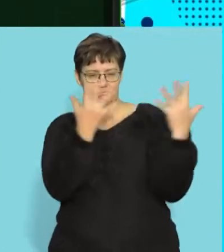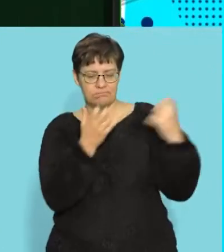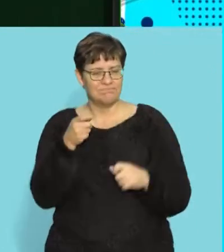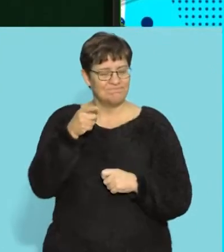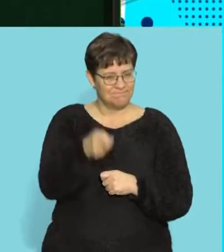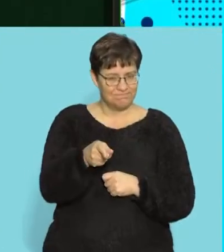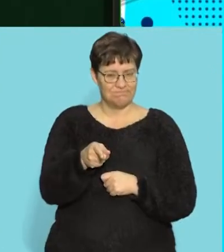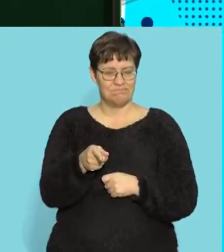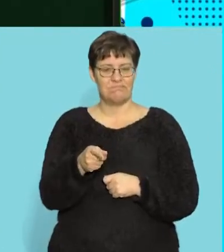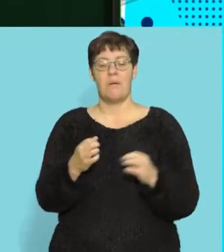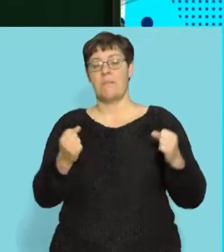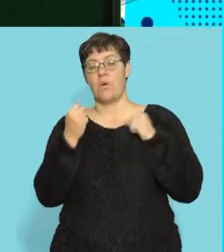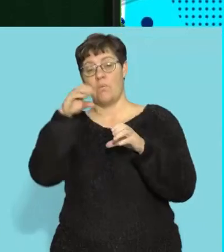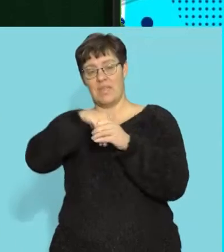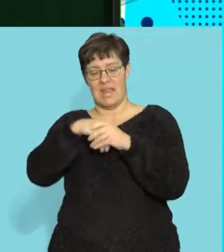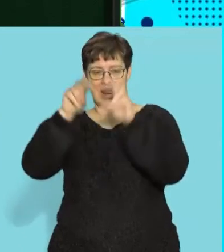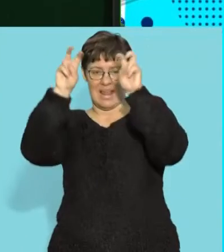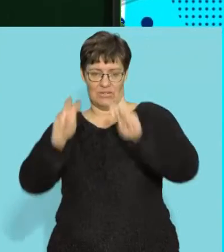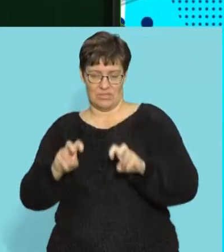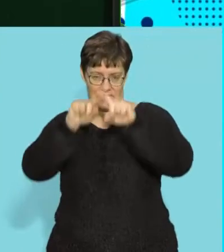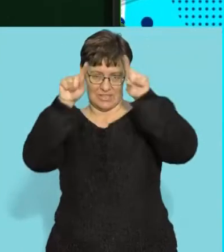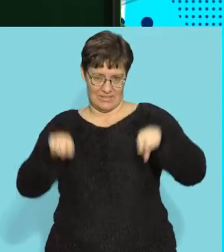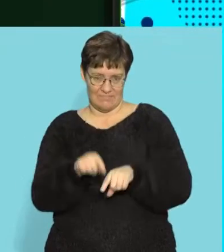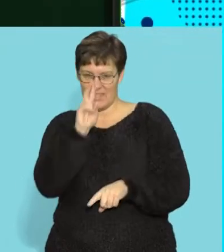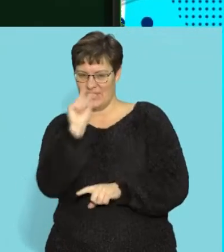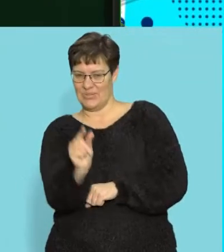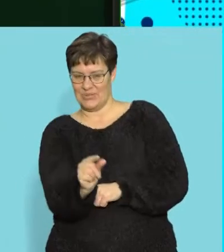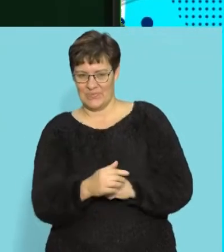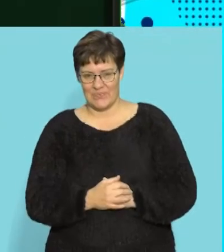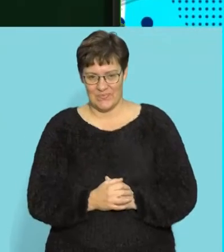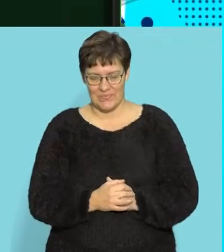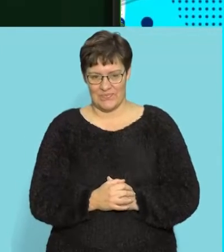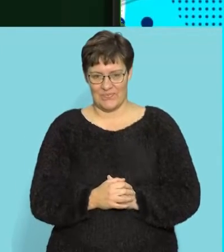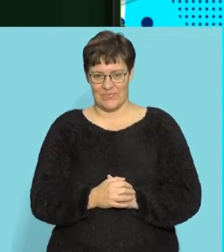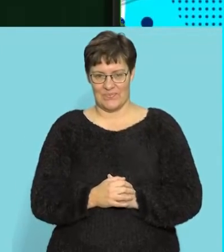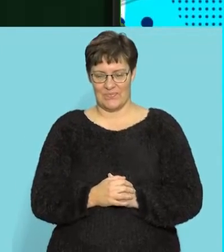calculations of power in the context of electric circuits. See you after the break.